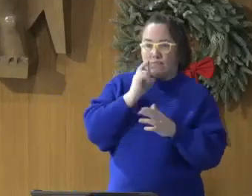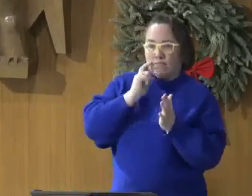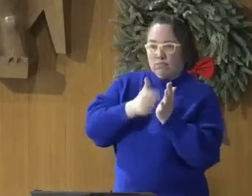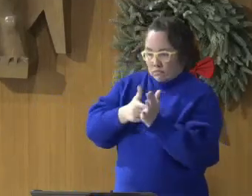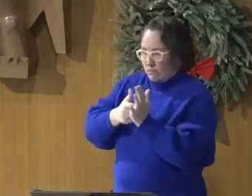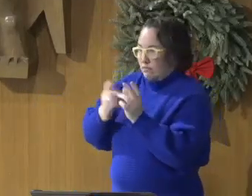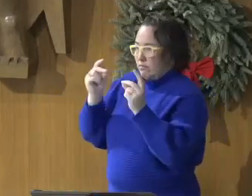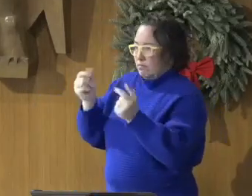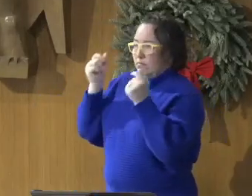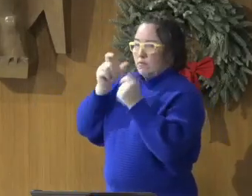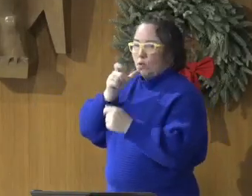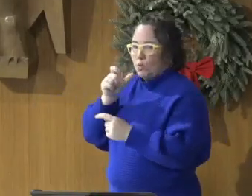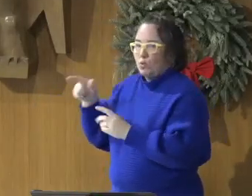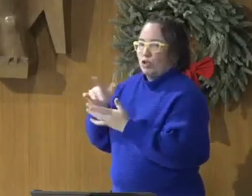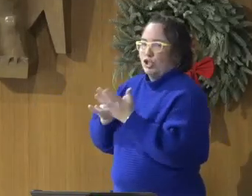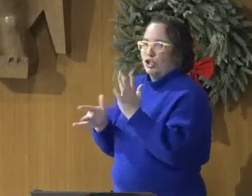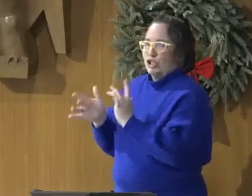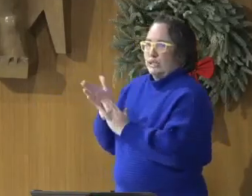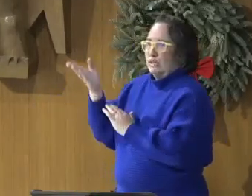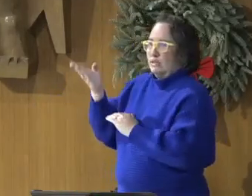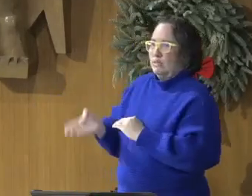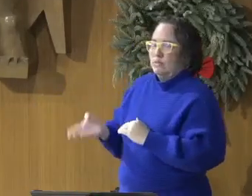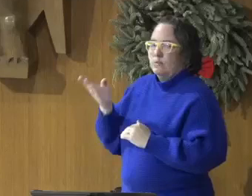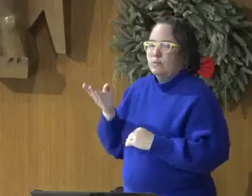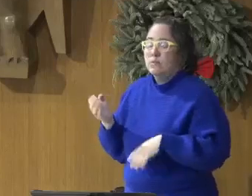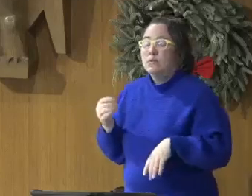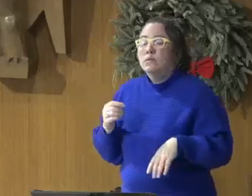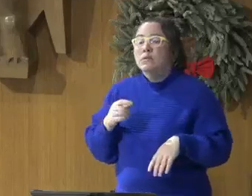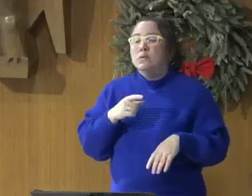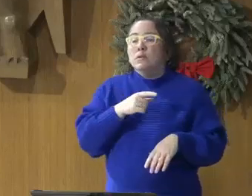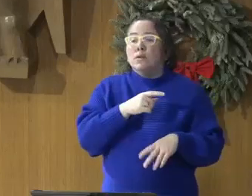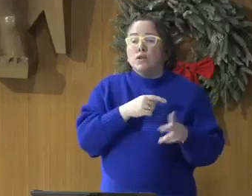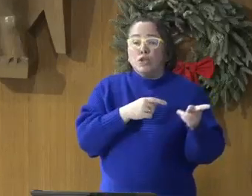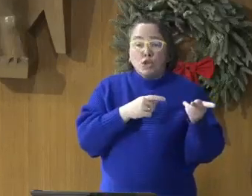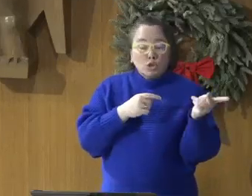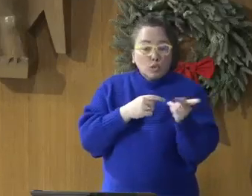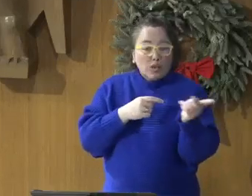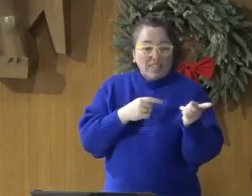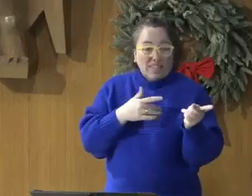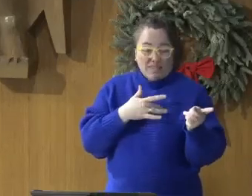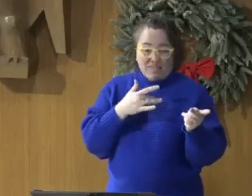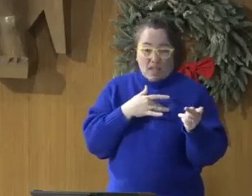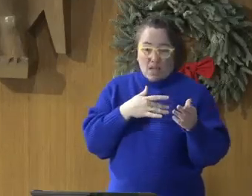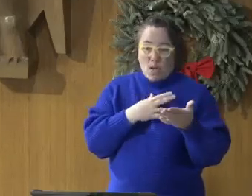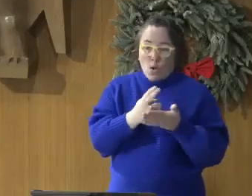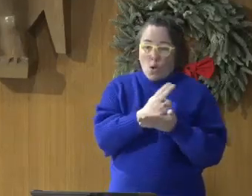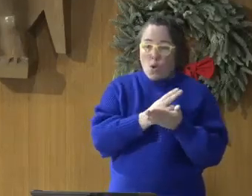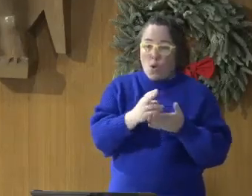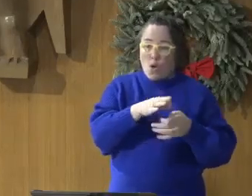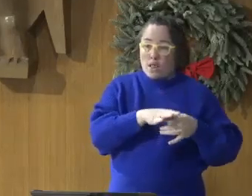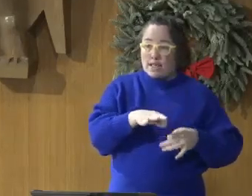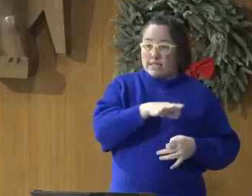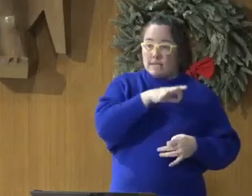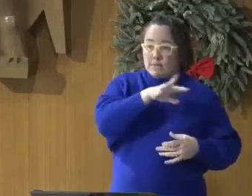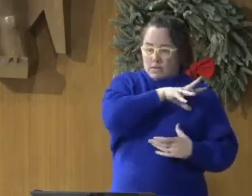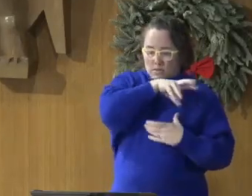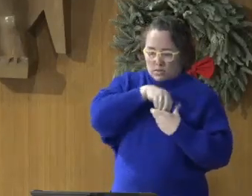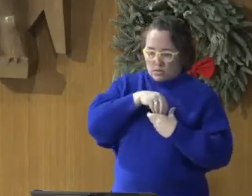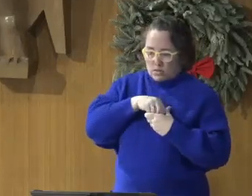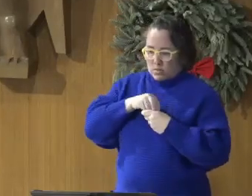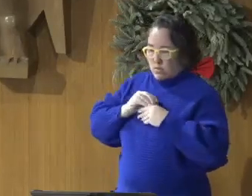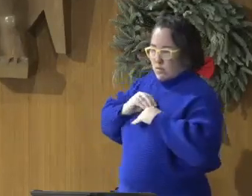noticed them. they were moved by the Holy Spirit, Simeon and Anna,